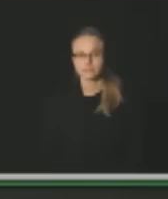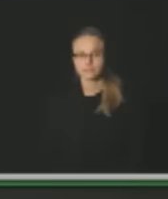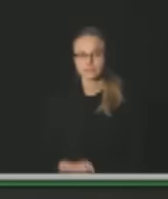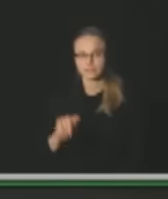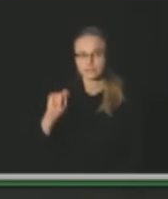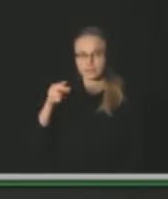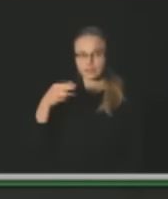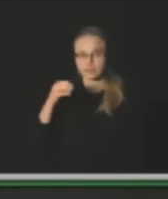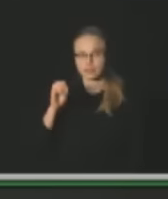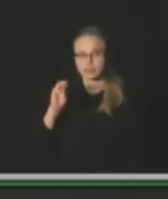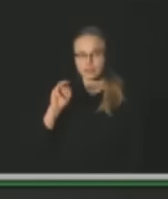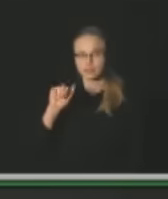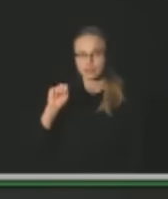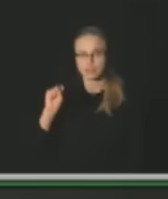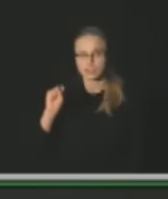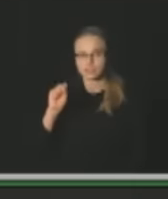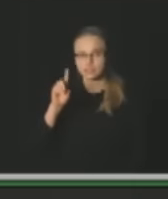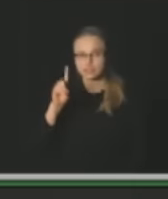Thomas De Guzman.